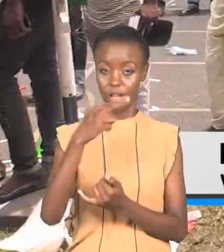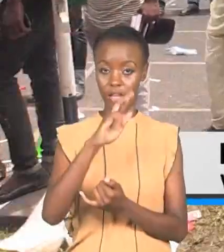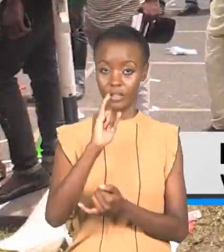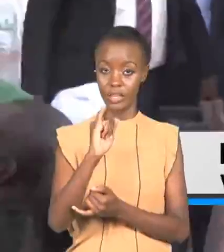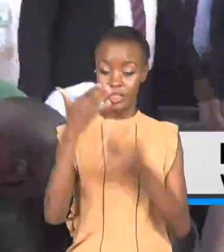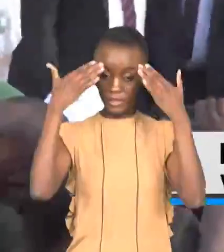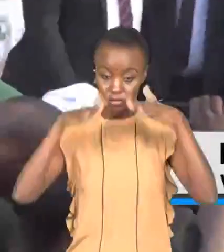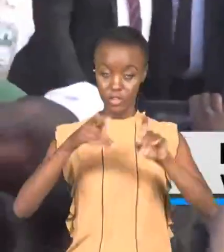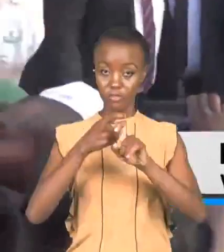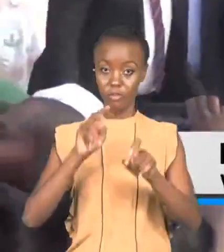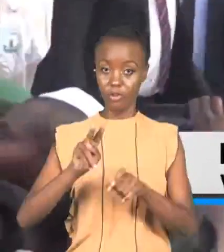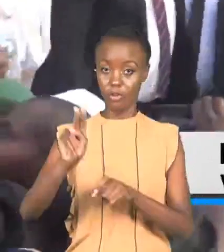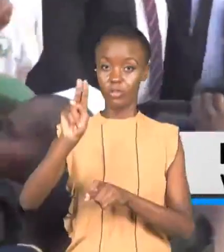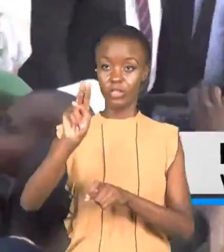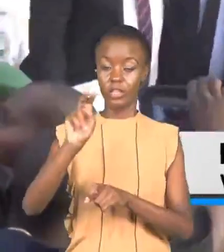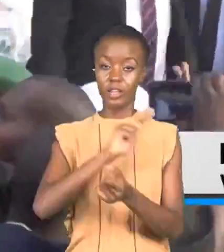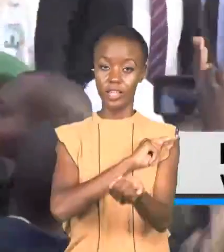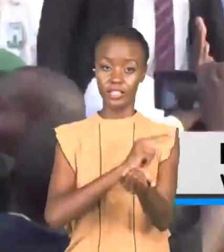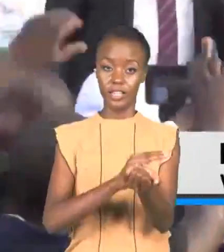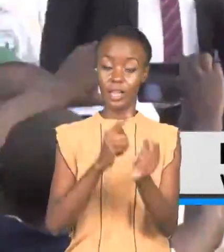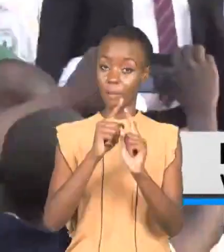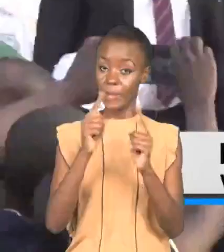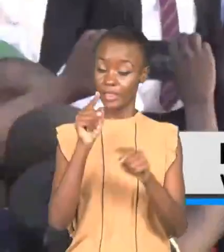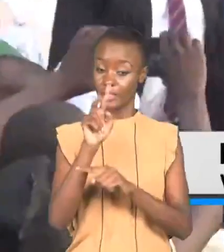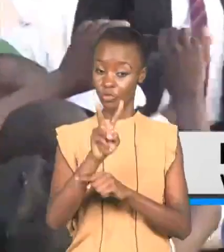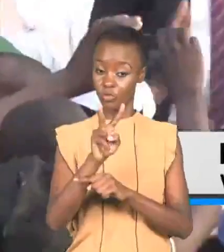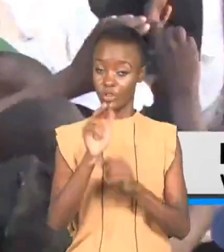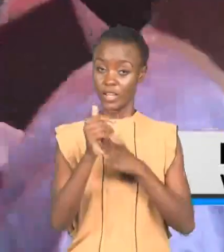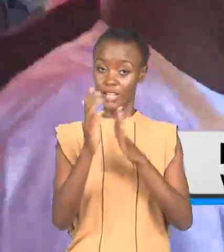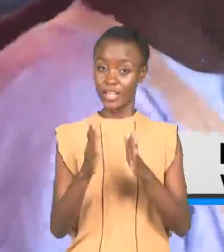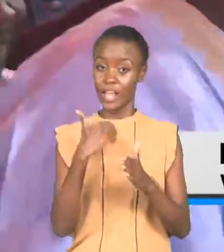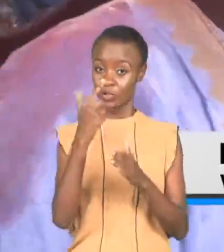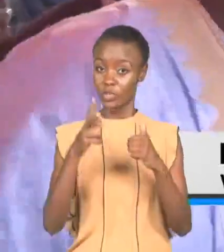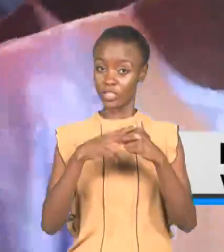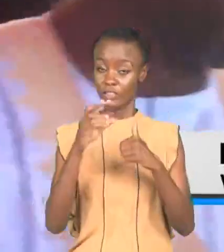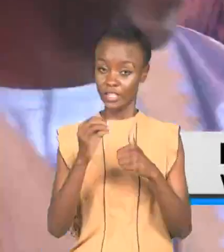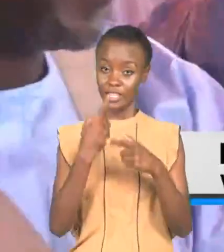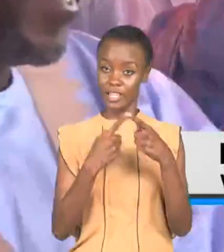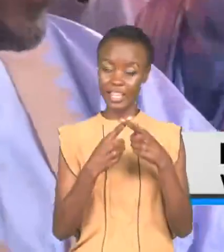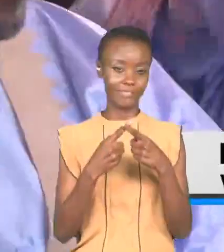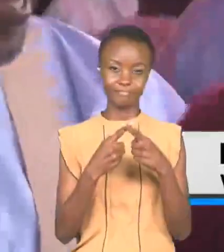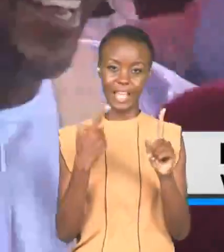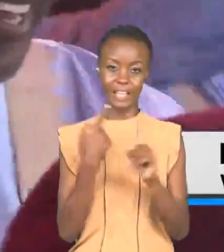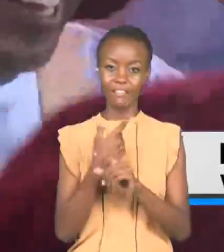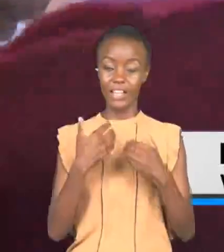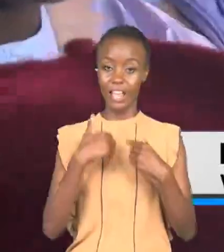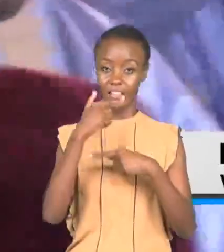a Muslim from the north of Nigeria, but the two candidates, who are also both in their 70s, diverge when it comes to economic